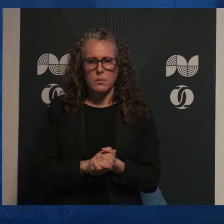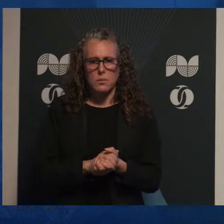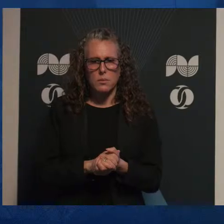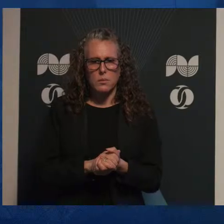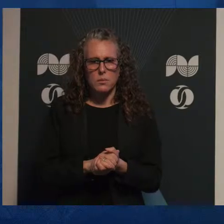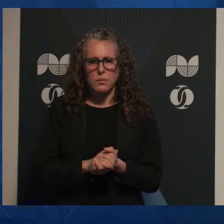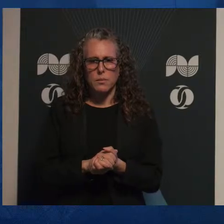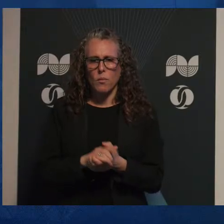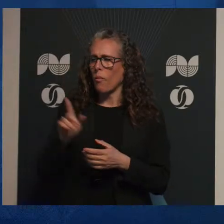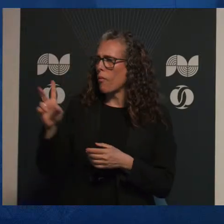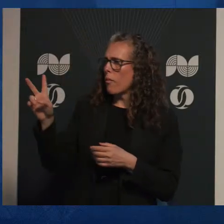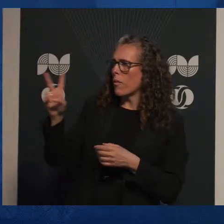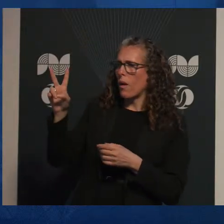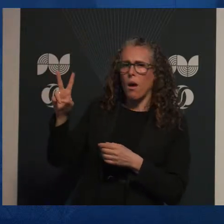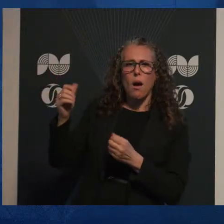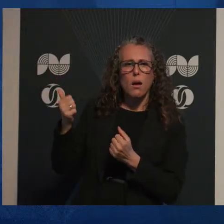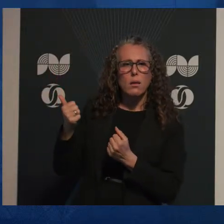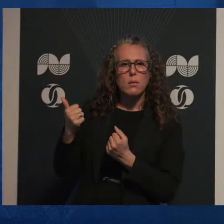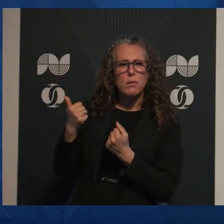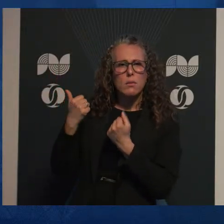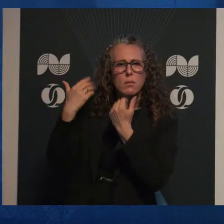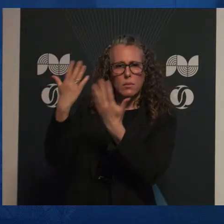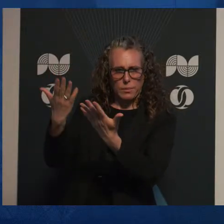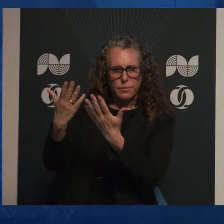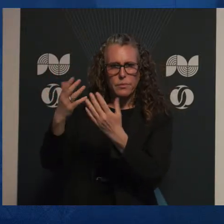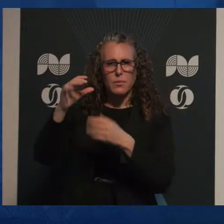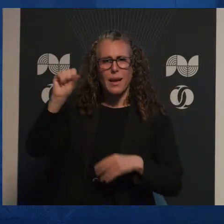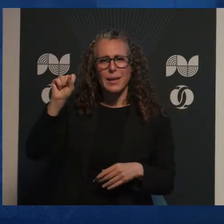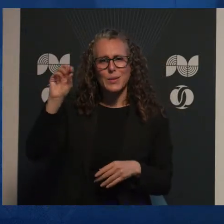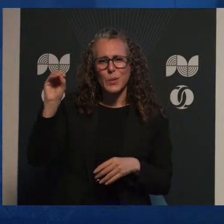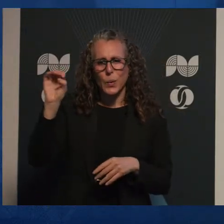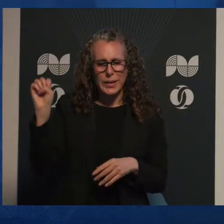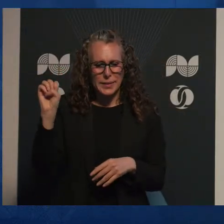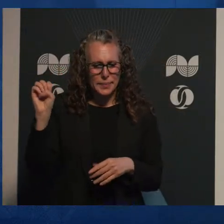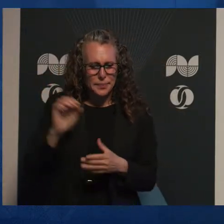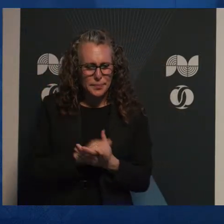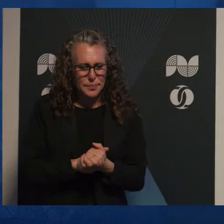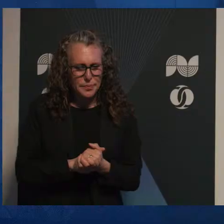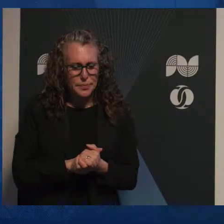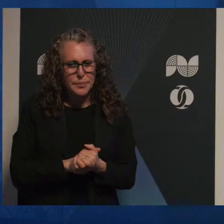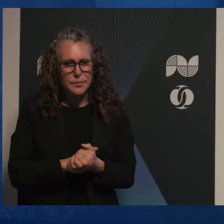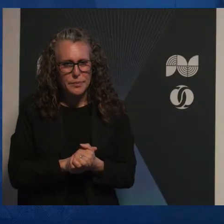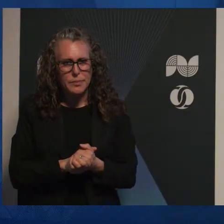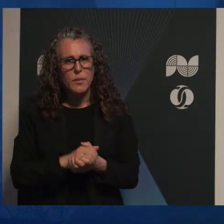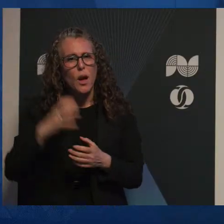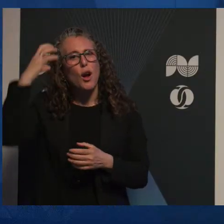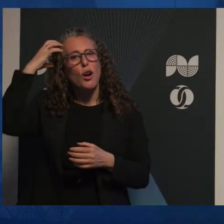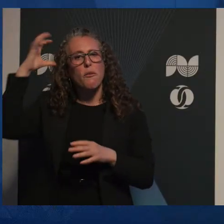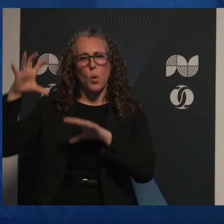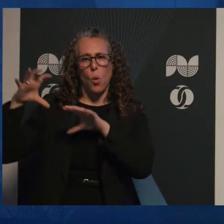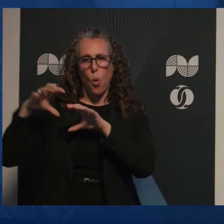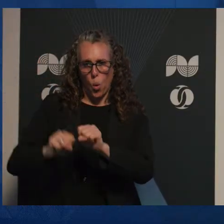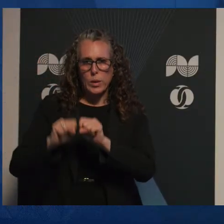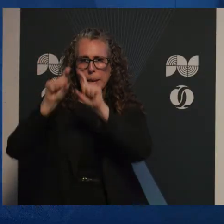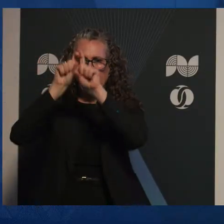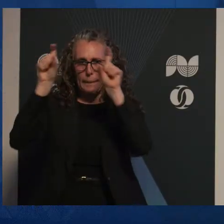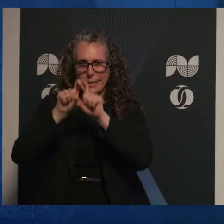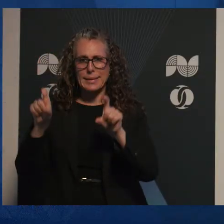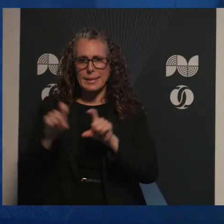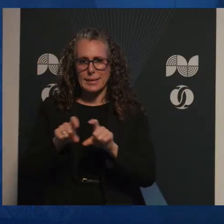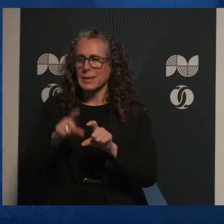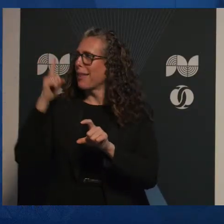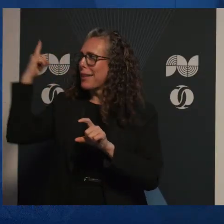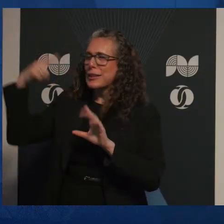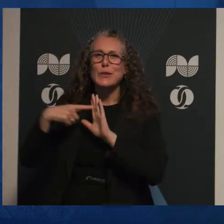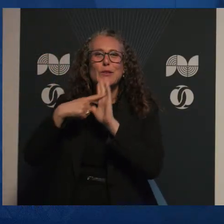state-owned enterprises. If we can see the next chart, this is something from EBRD research about attitudes. And